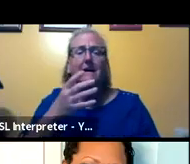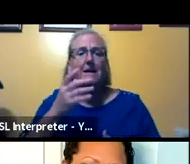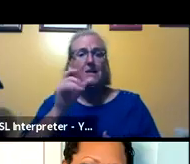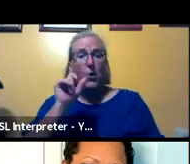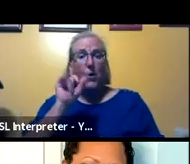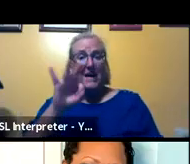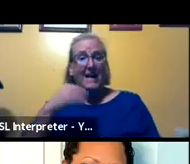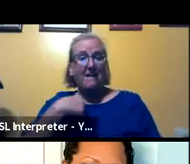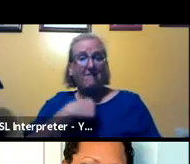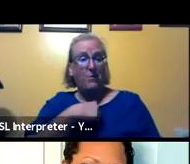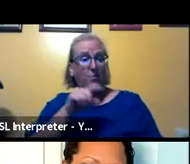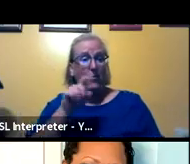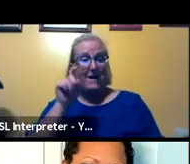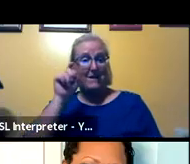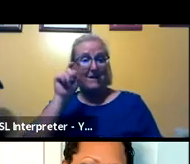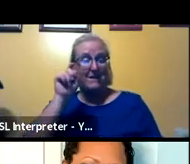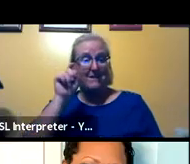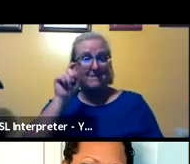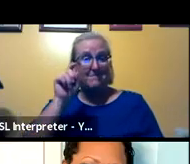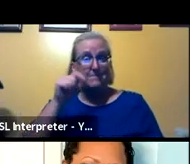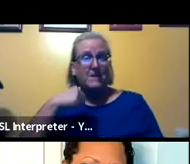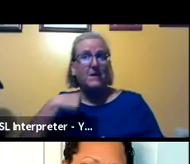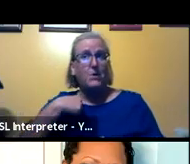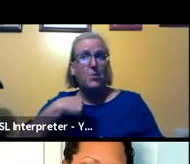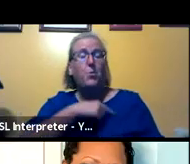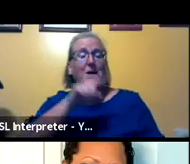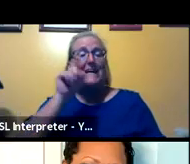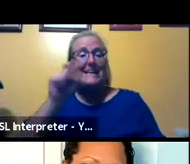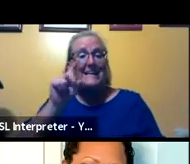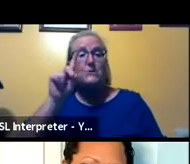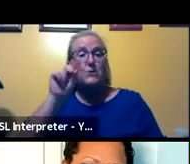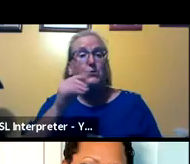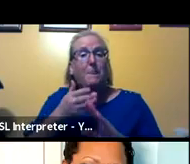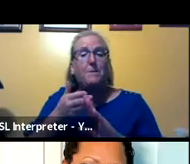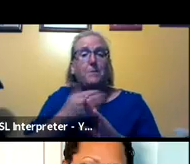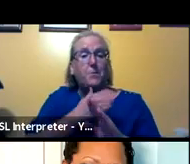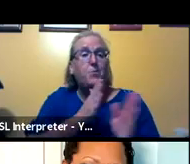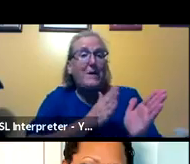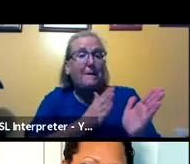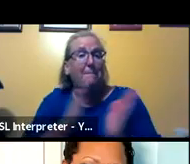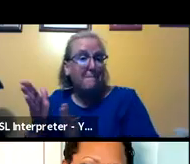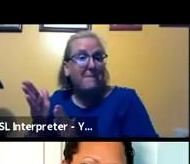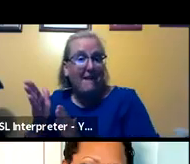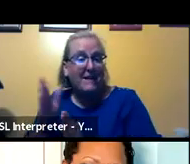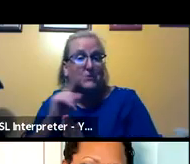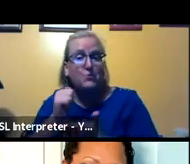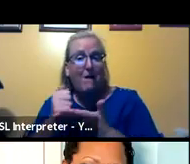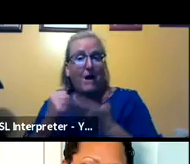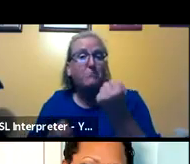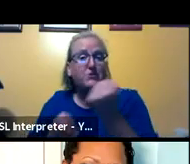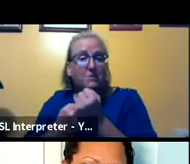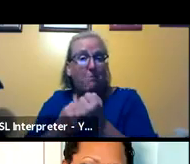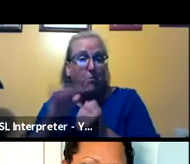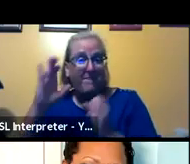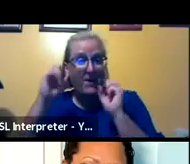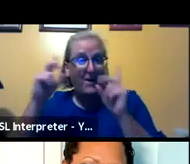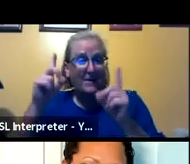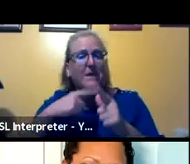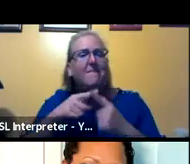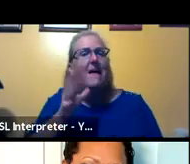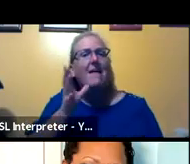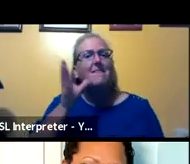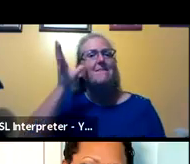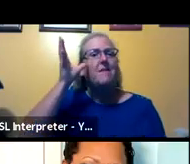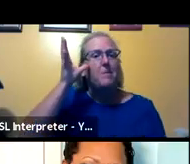to rely or pre-plan for supports to help support our children's education, parents will have an